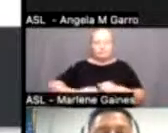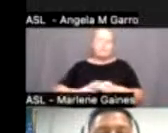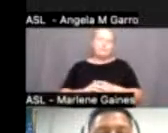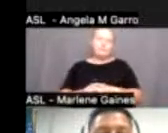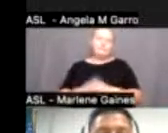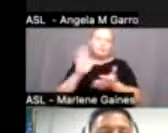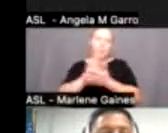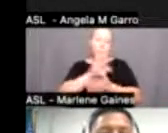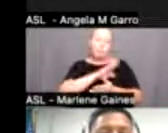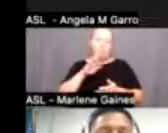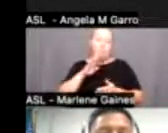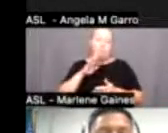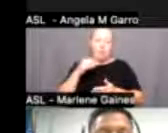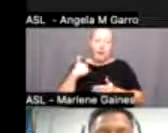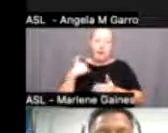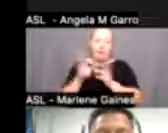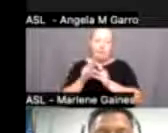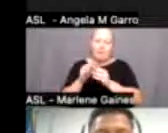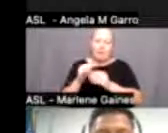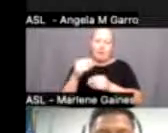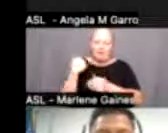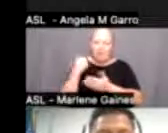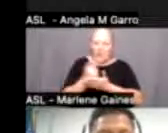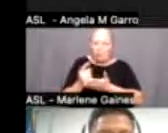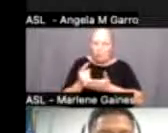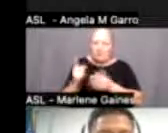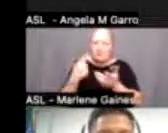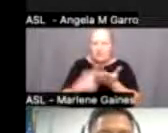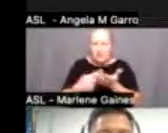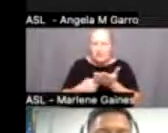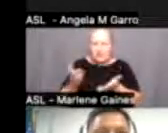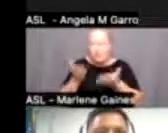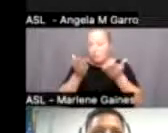The school board held a meeting earlier this week to discuss this proposal.